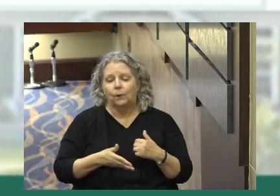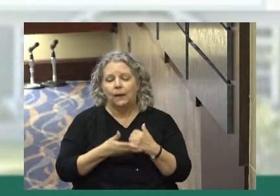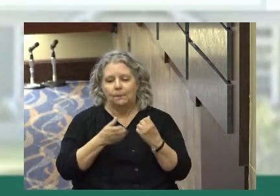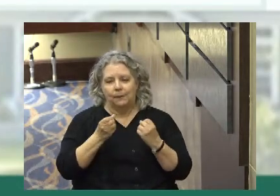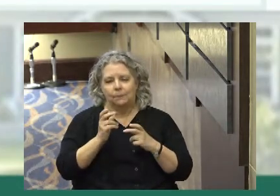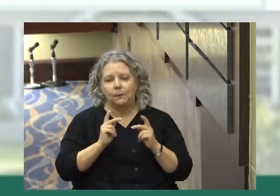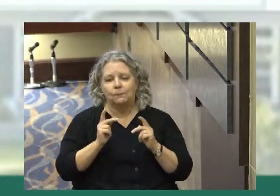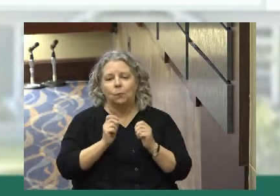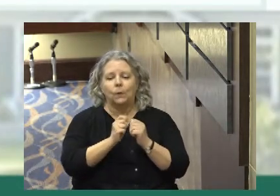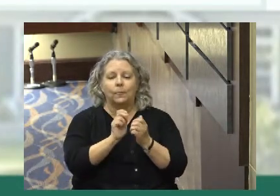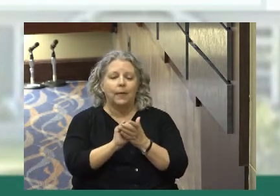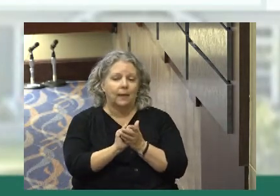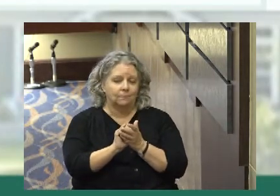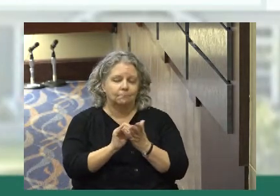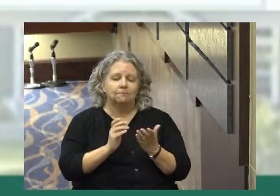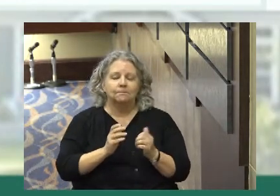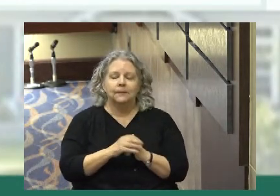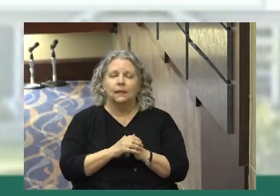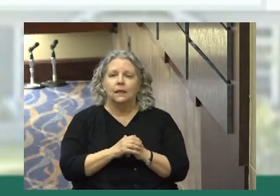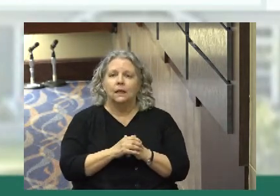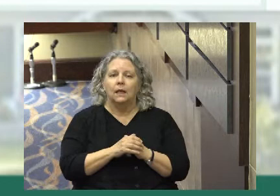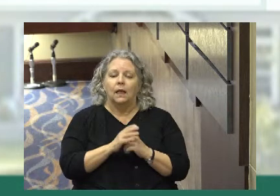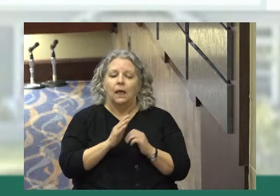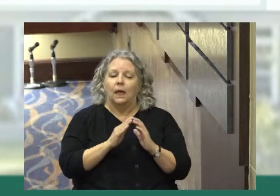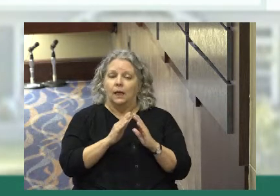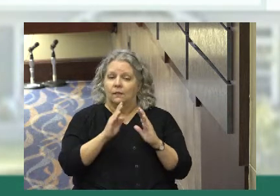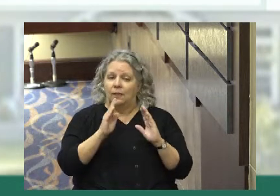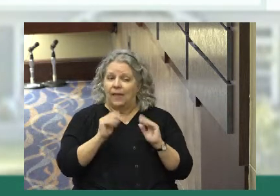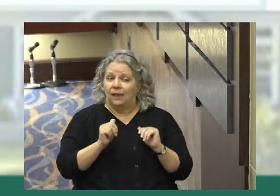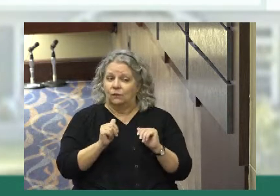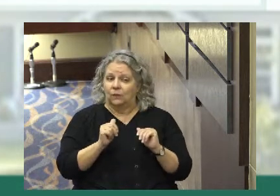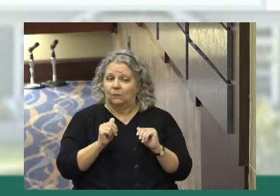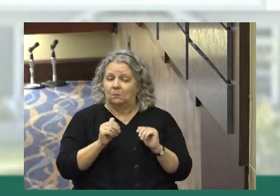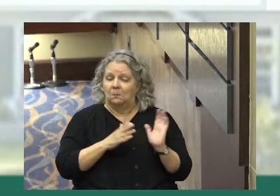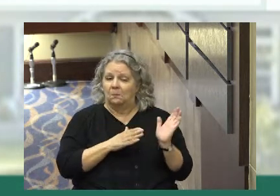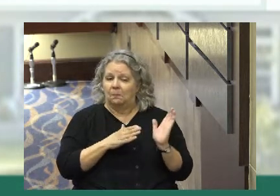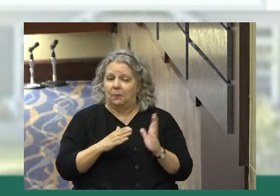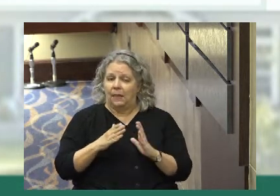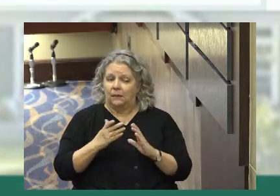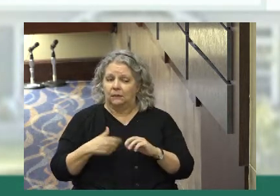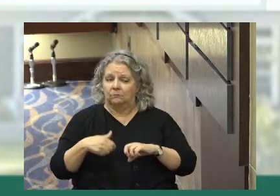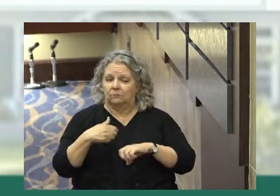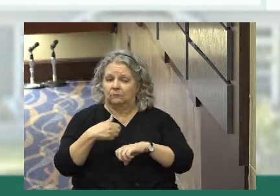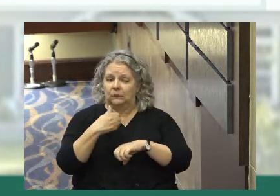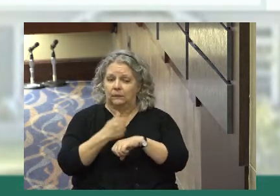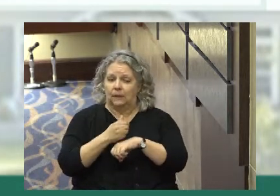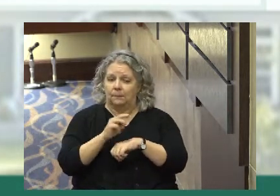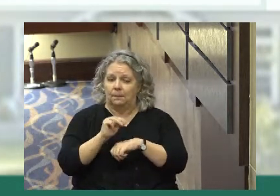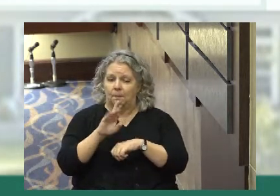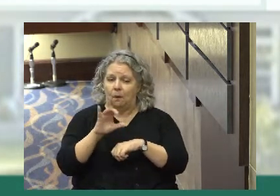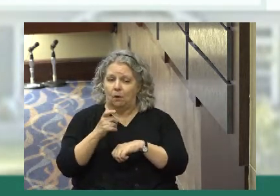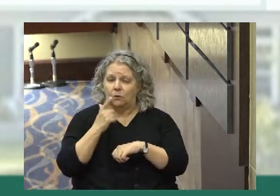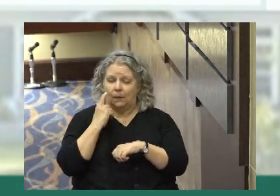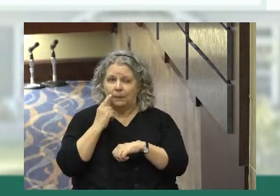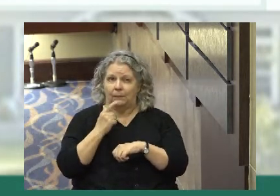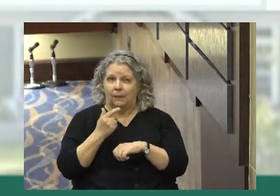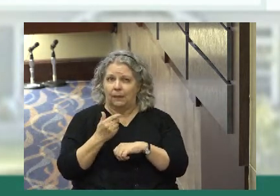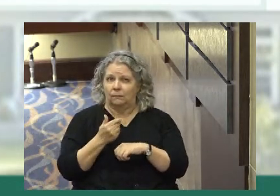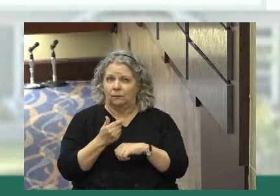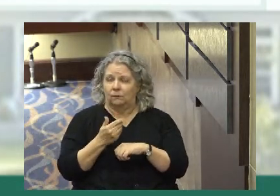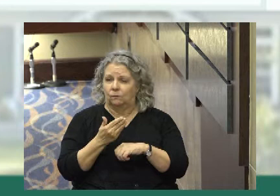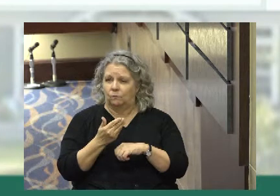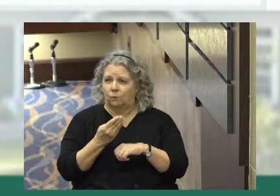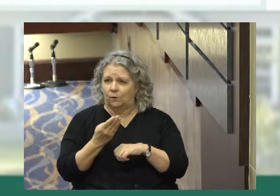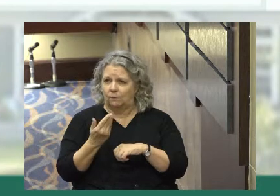The housing strategy plan that was released in March, I think there's 16 or 17 different strategies that are there. 4 of those have turned into task force.